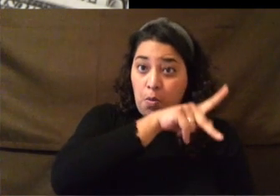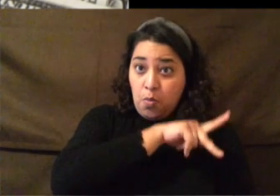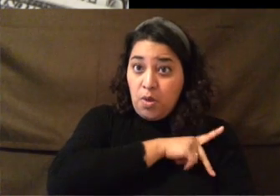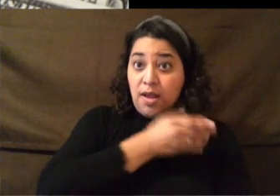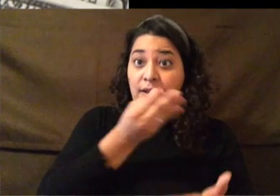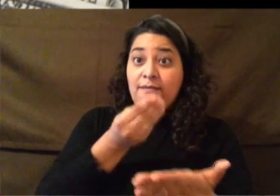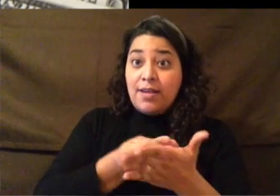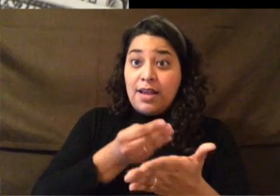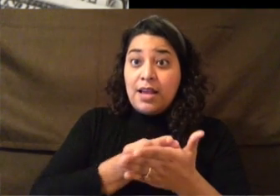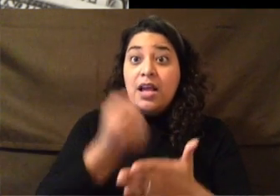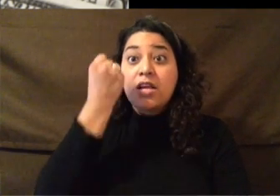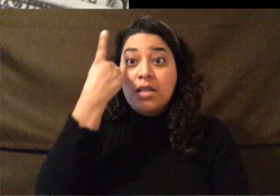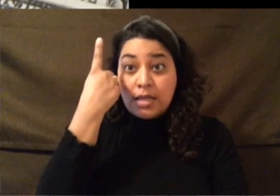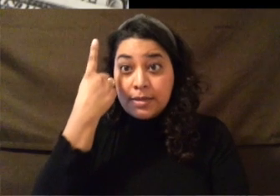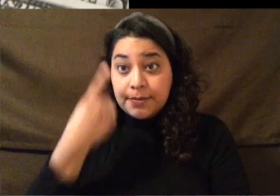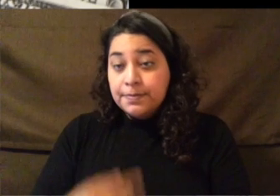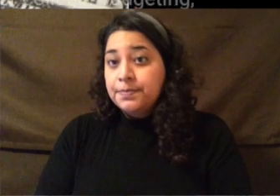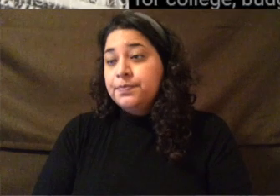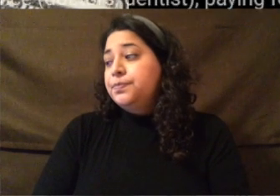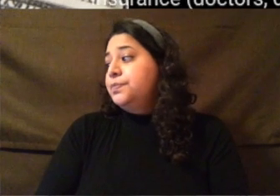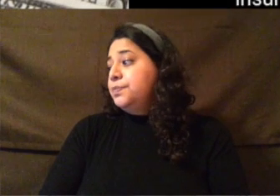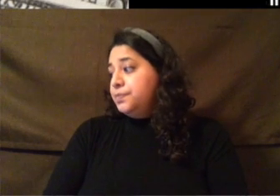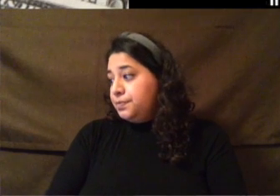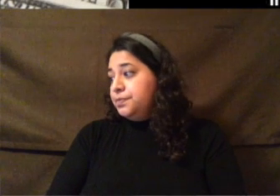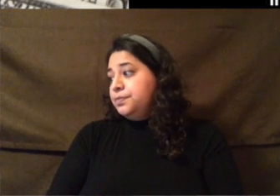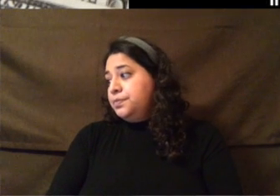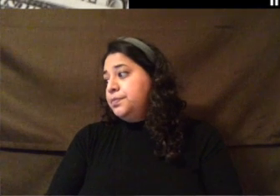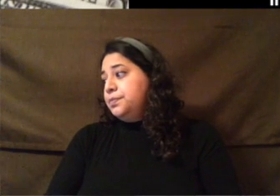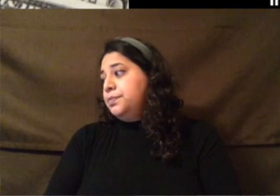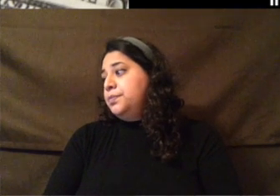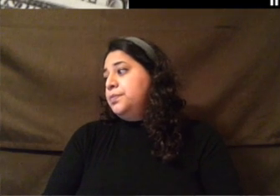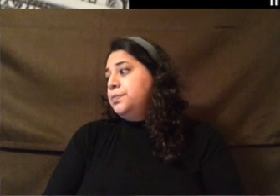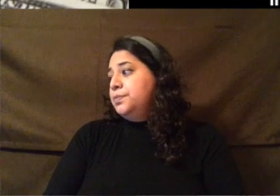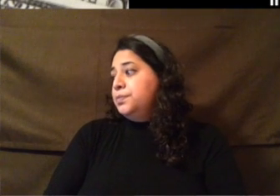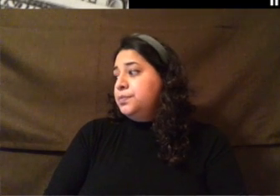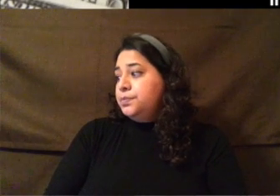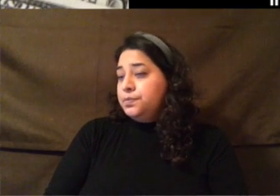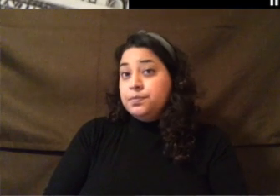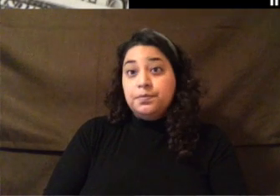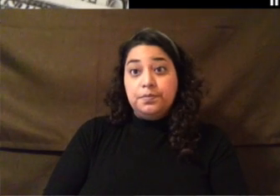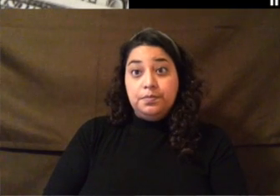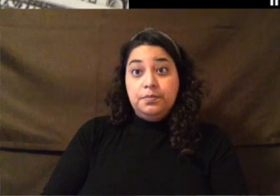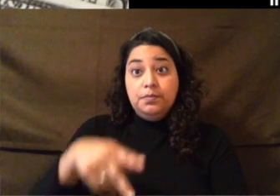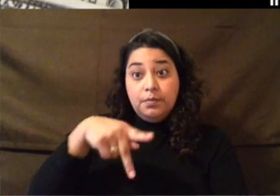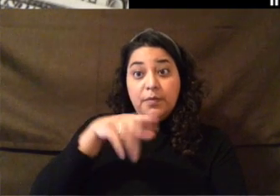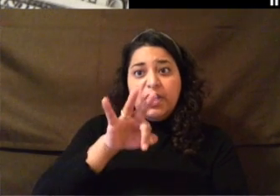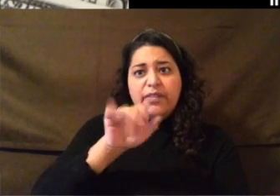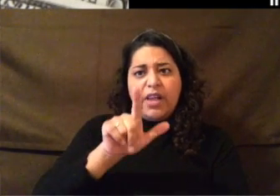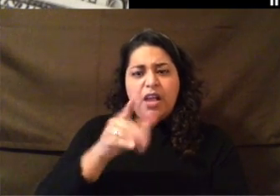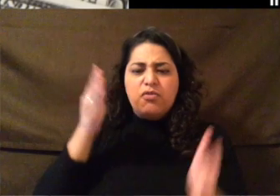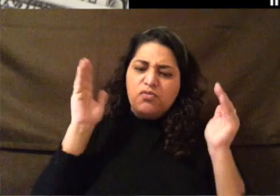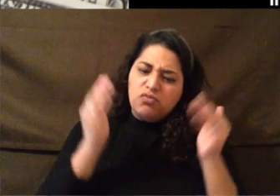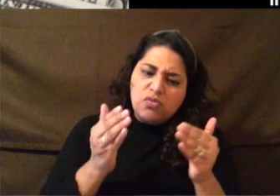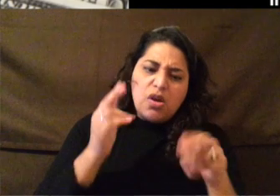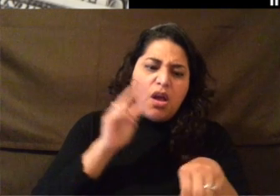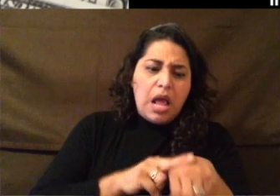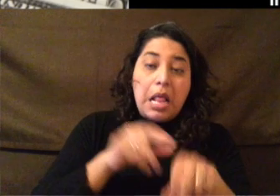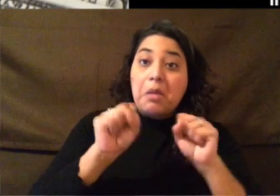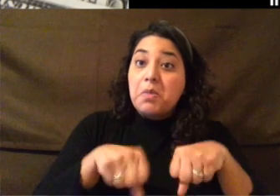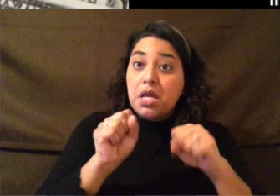And PFL is an acronym for Personal Financial Literacy, okay?